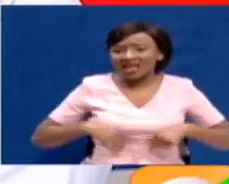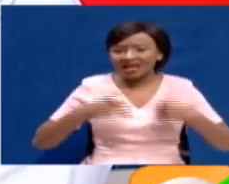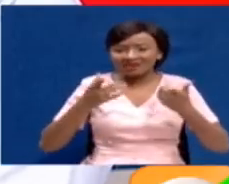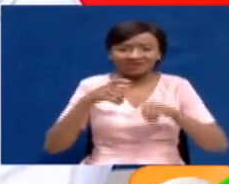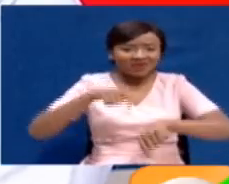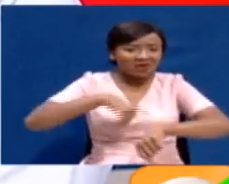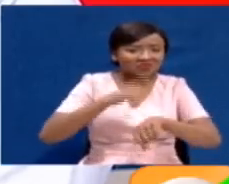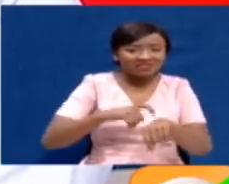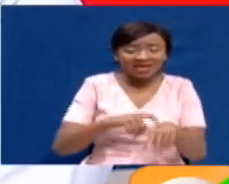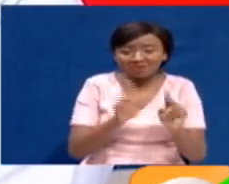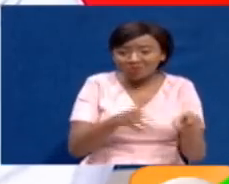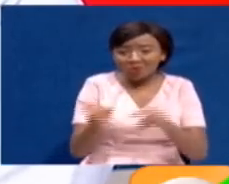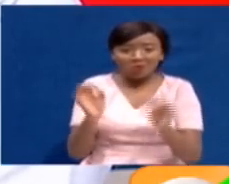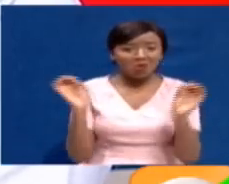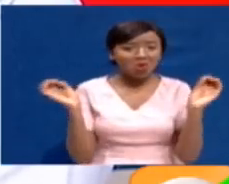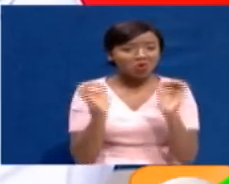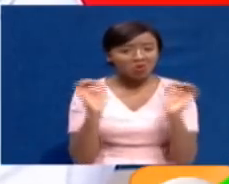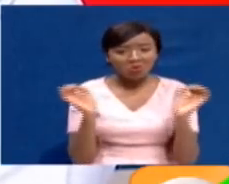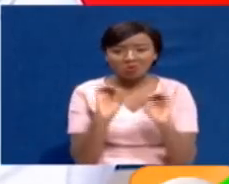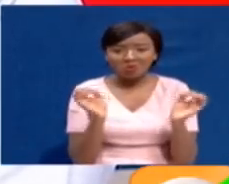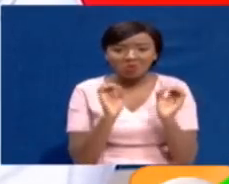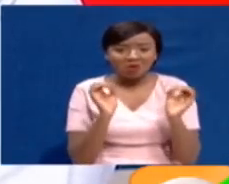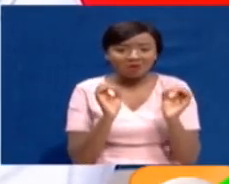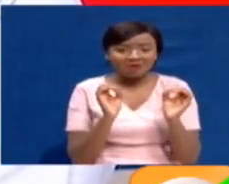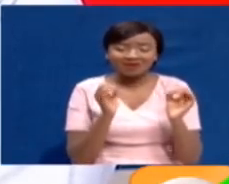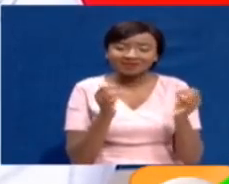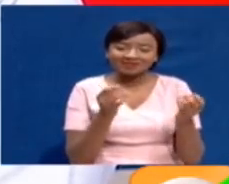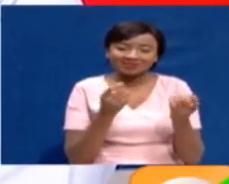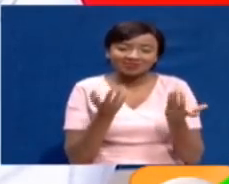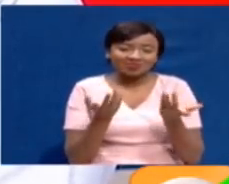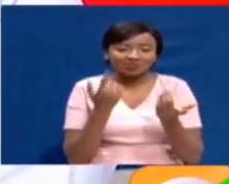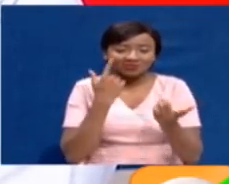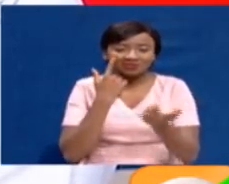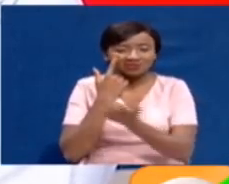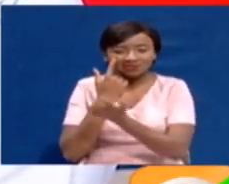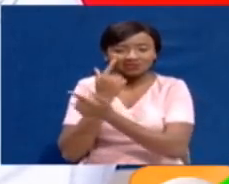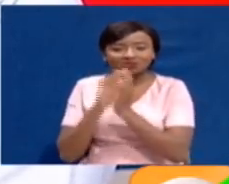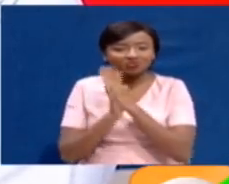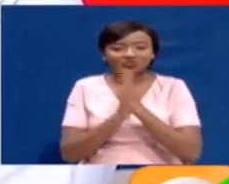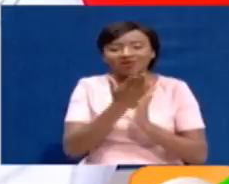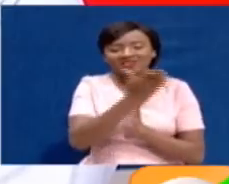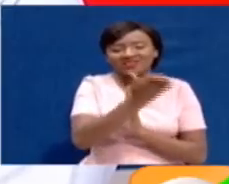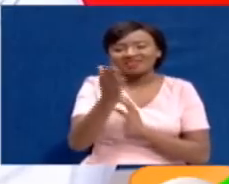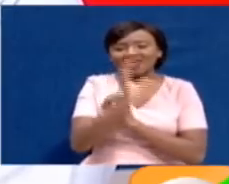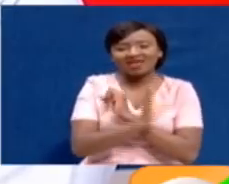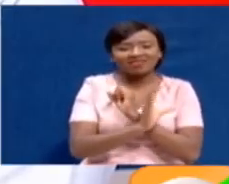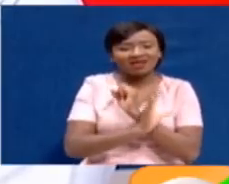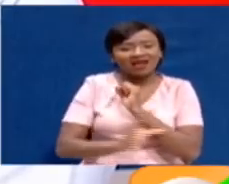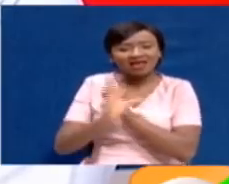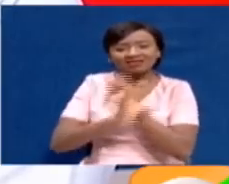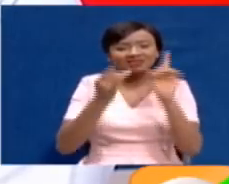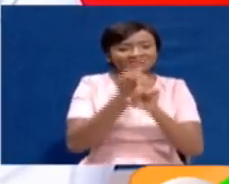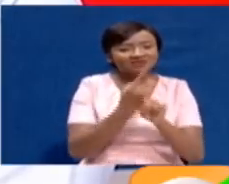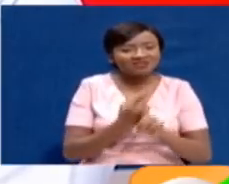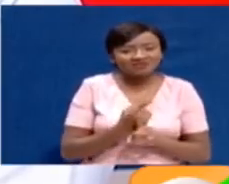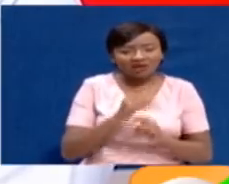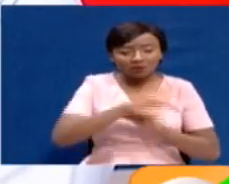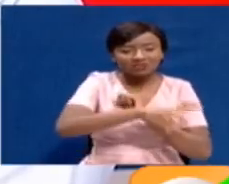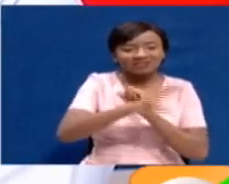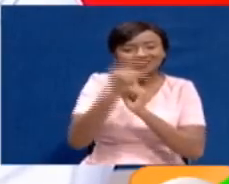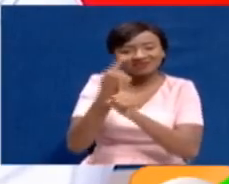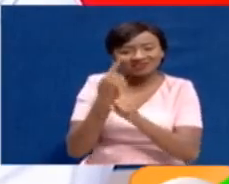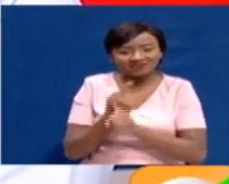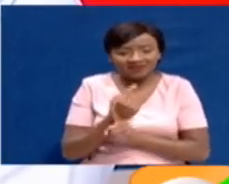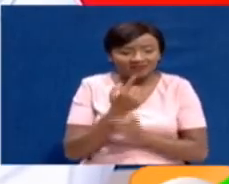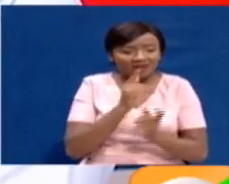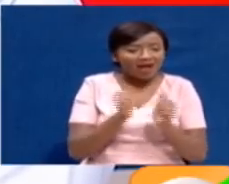difficult times is now the new norm. We have been reporting around the country on how the government is dealing with the challenges COVID-19